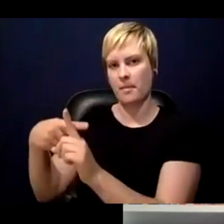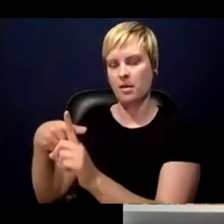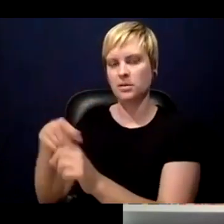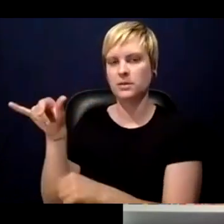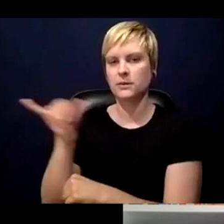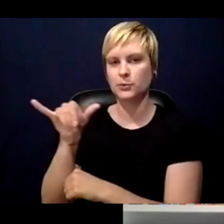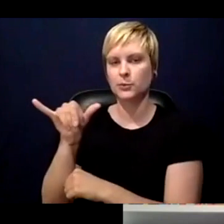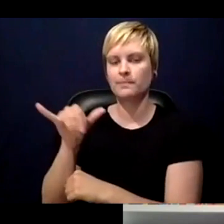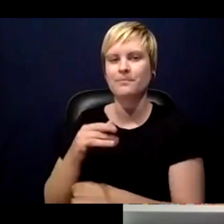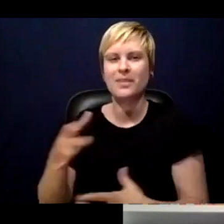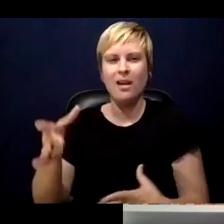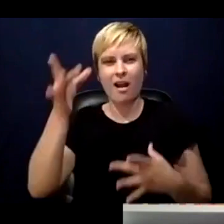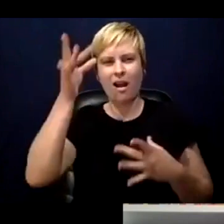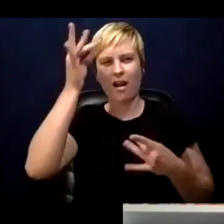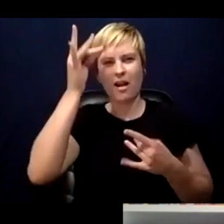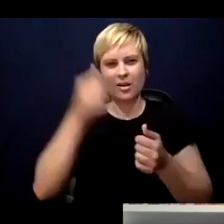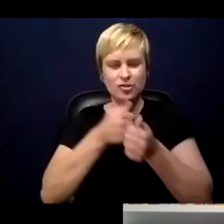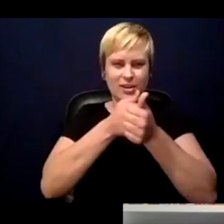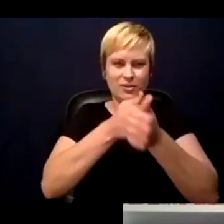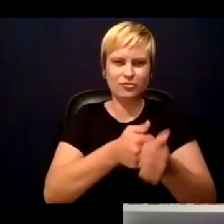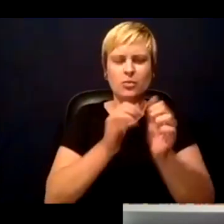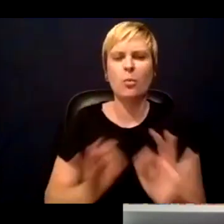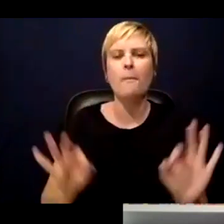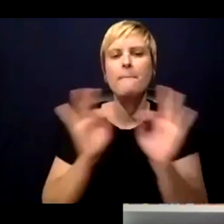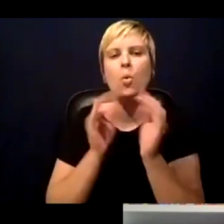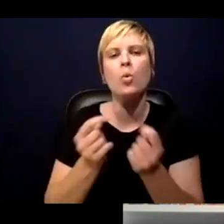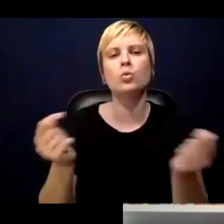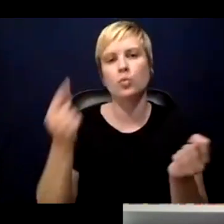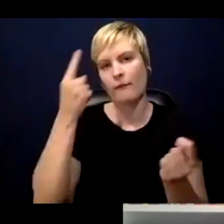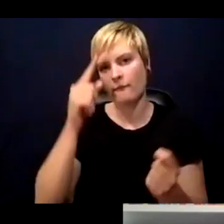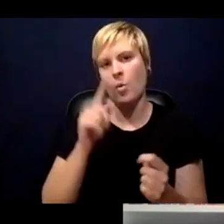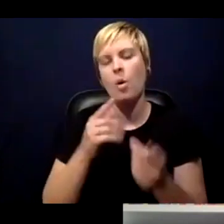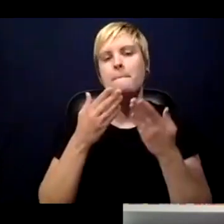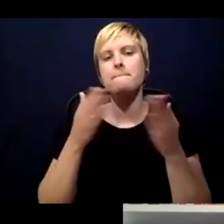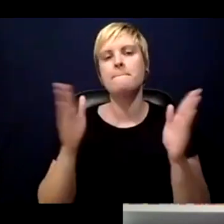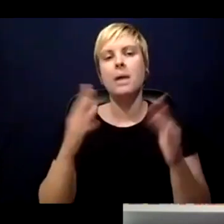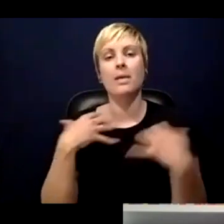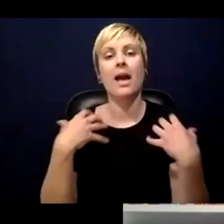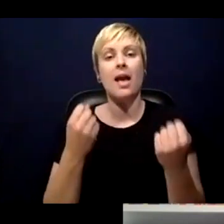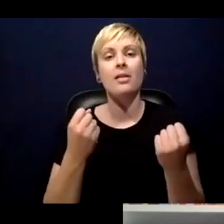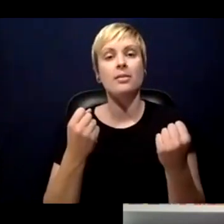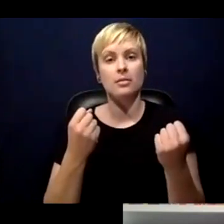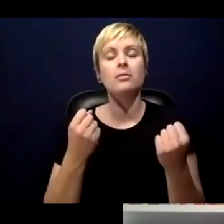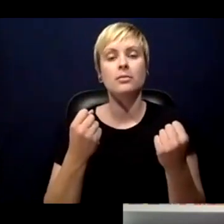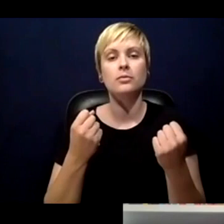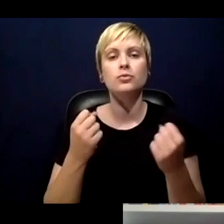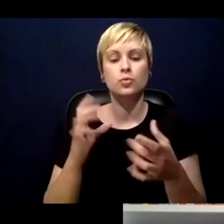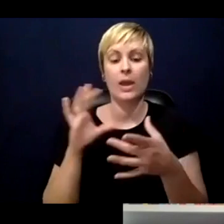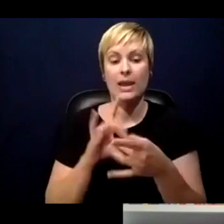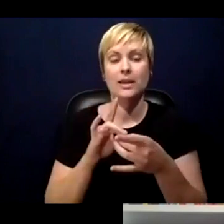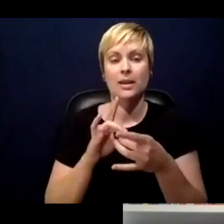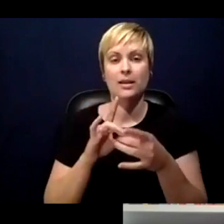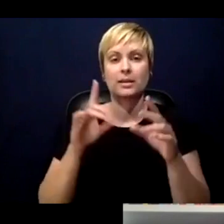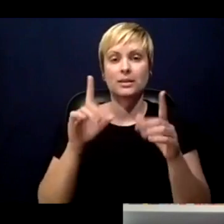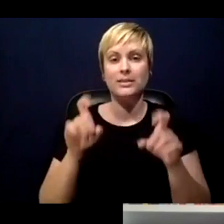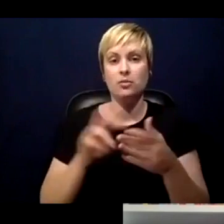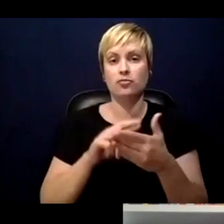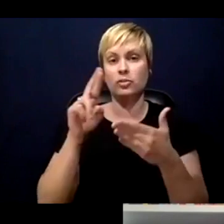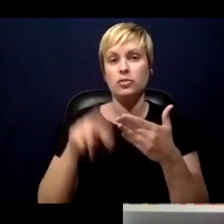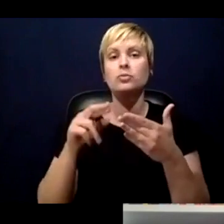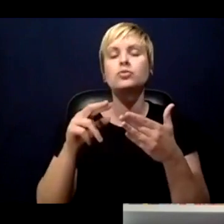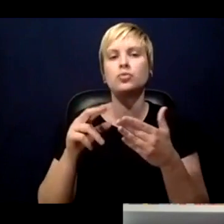important tool for public health that helps us connect test results to critical next steps. Today, to help further